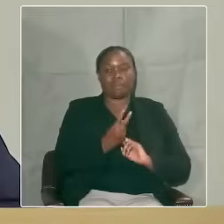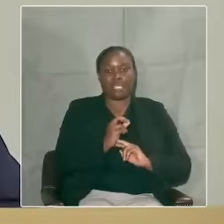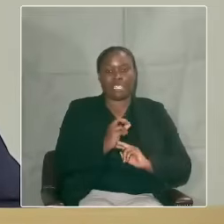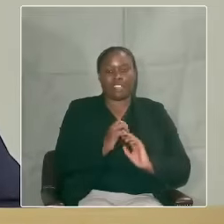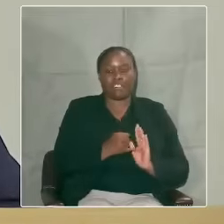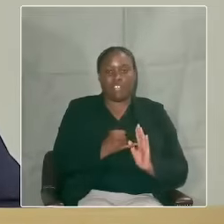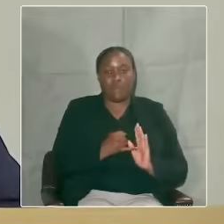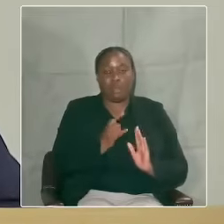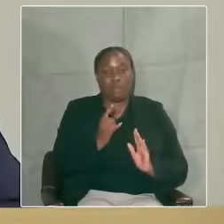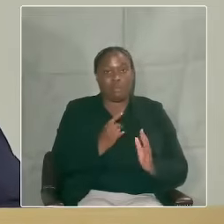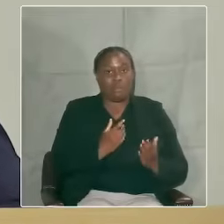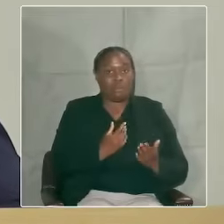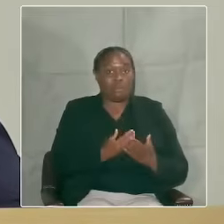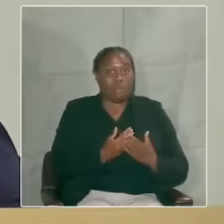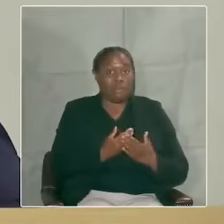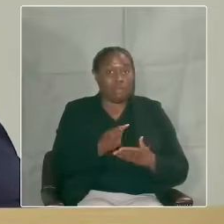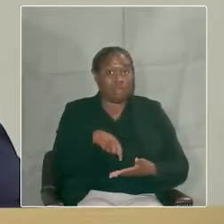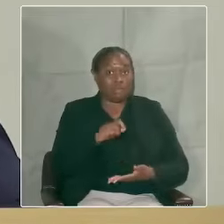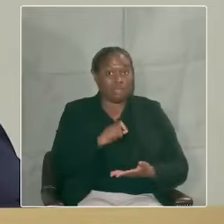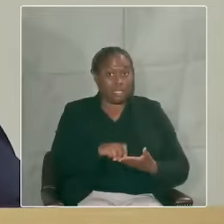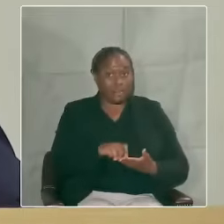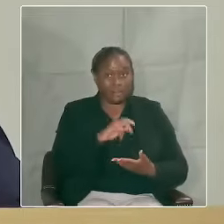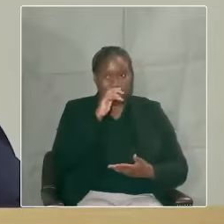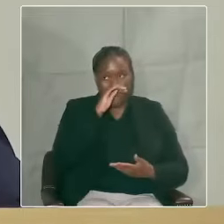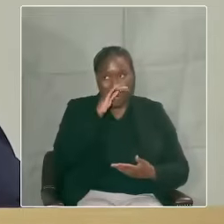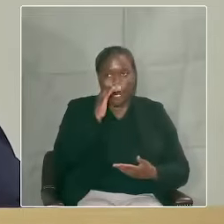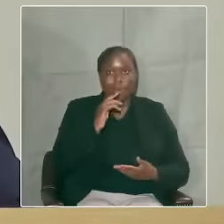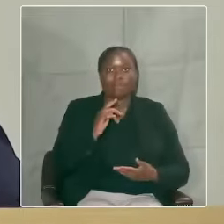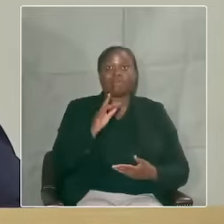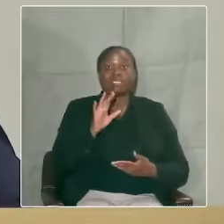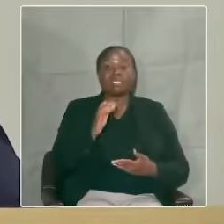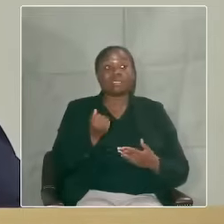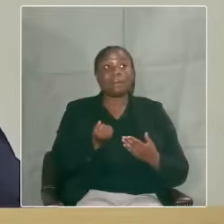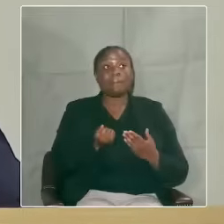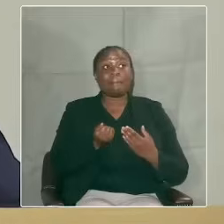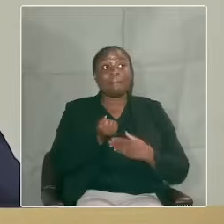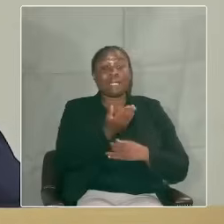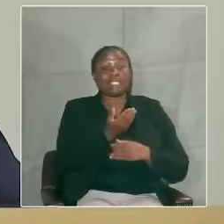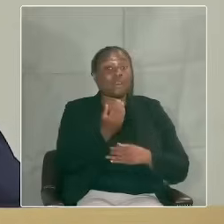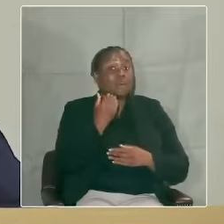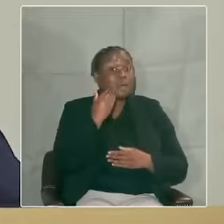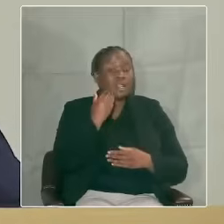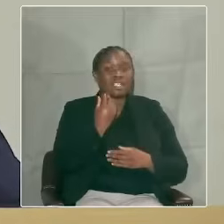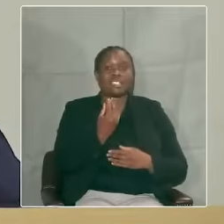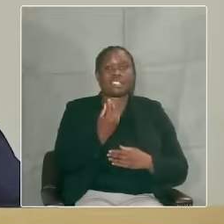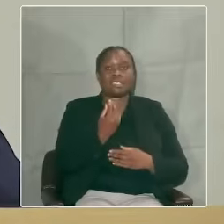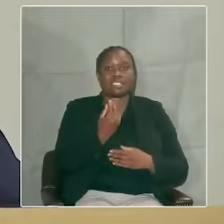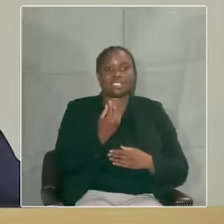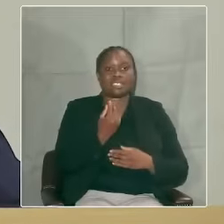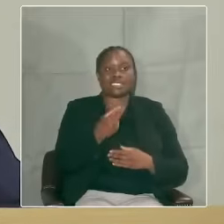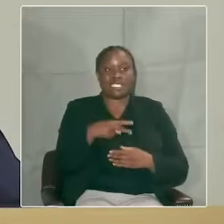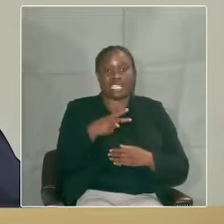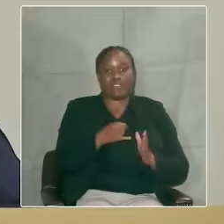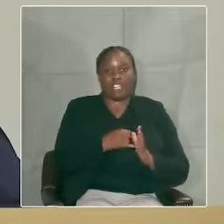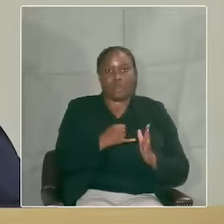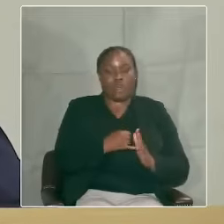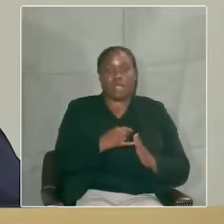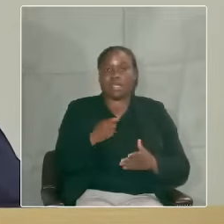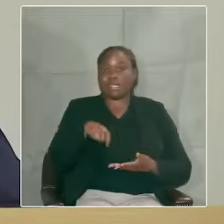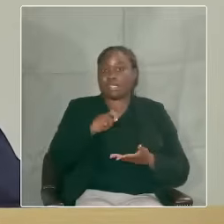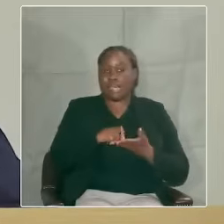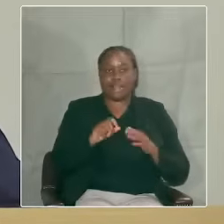January, which was submitted 22nd of January. So that wasn't signed